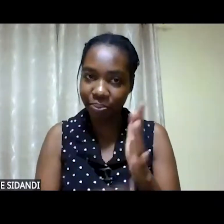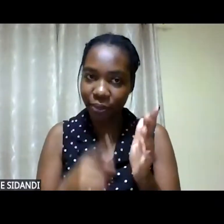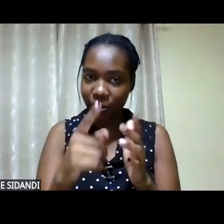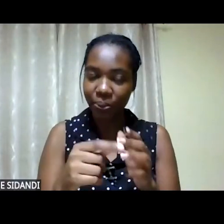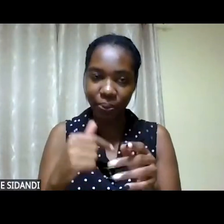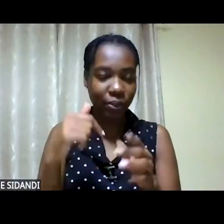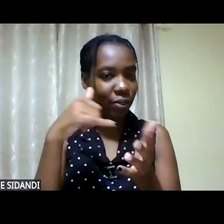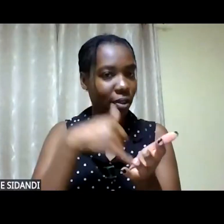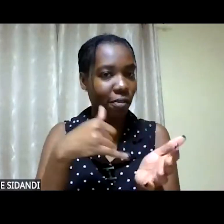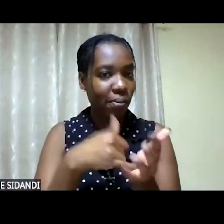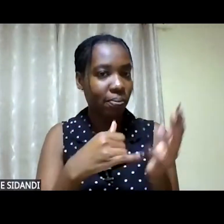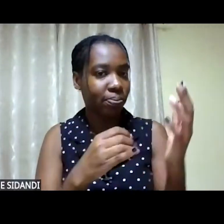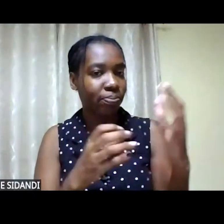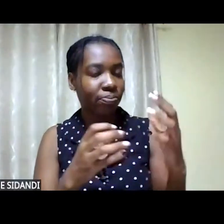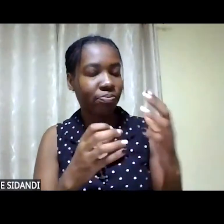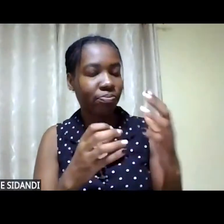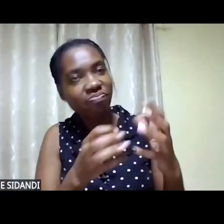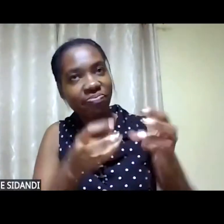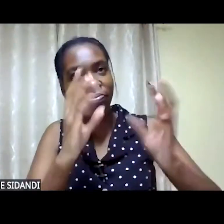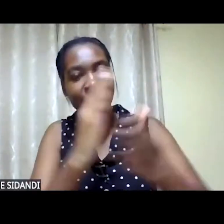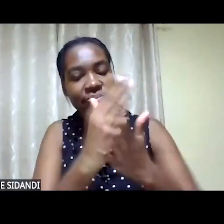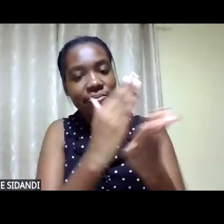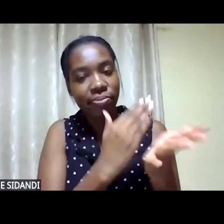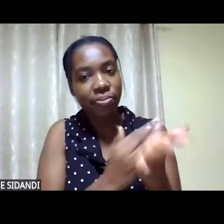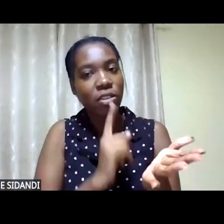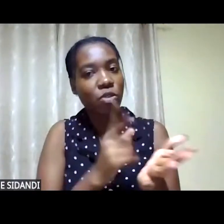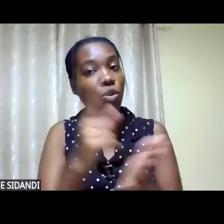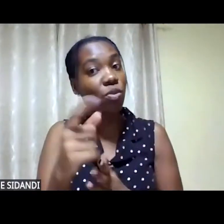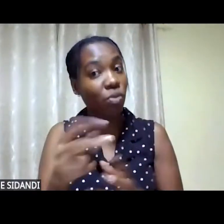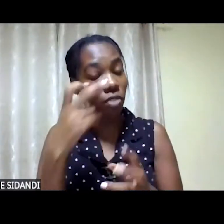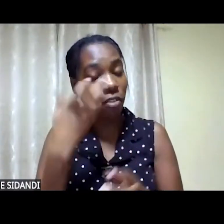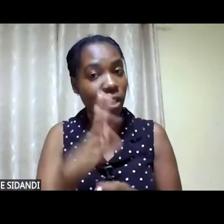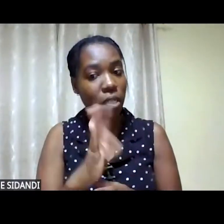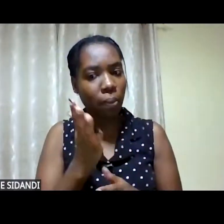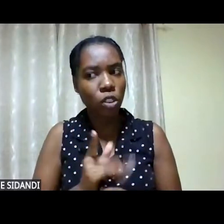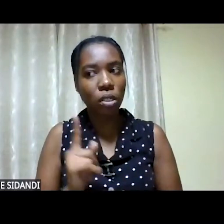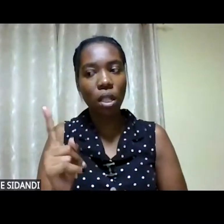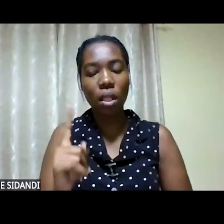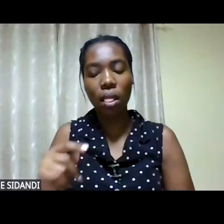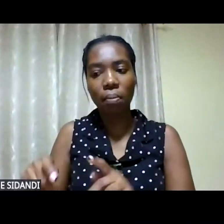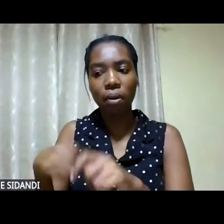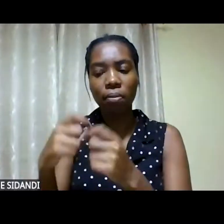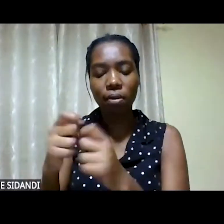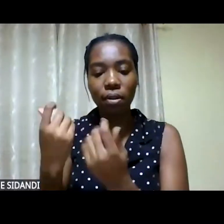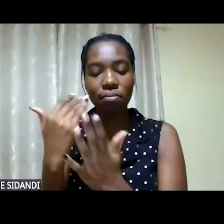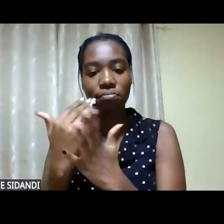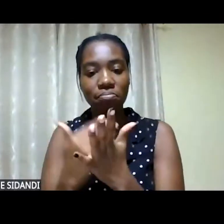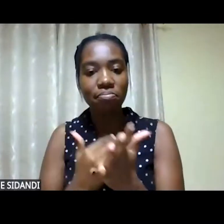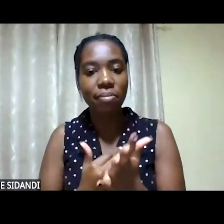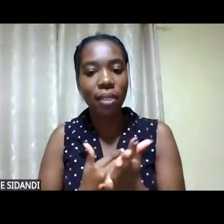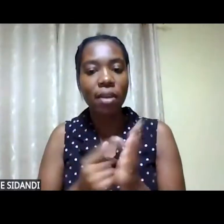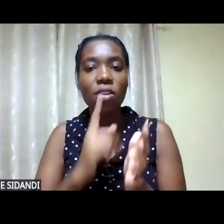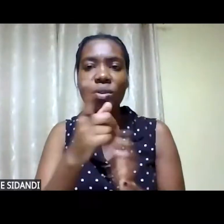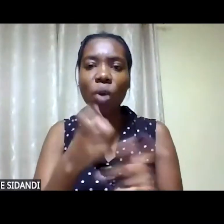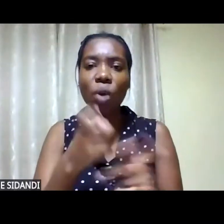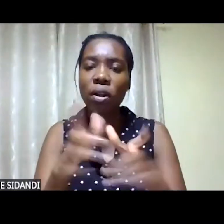encountered moments like those ones. You have been told that the person who is really interfering with the strategy is the leadership. How do you handle this